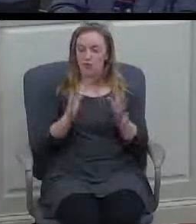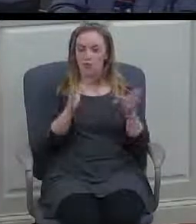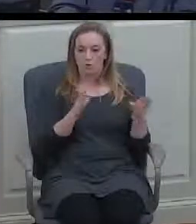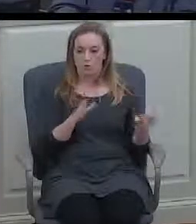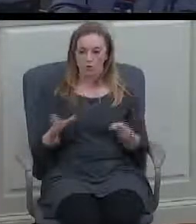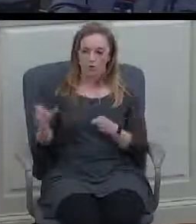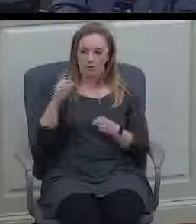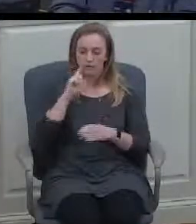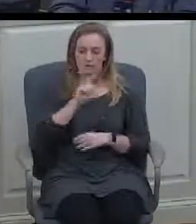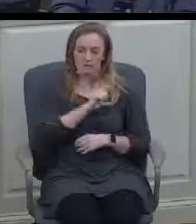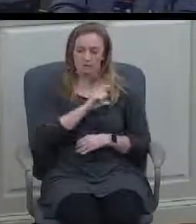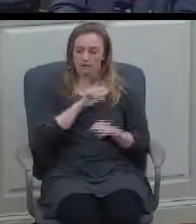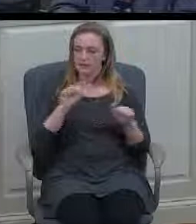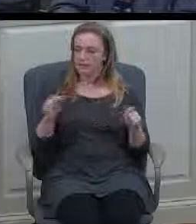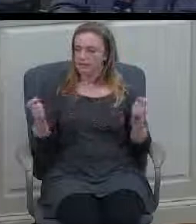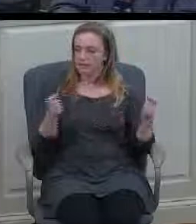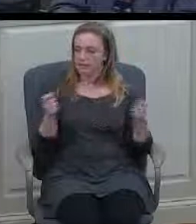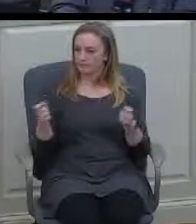police to manage.